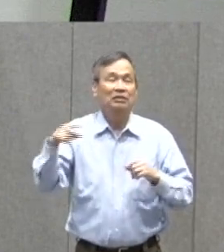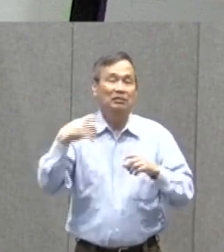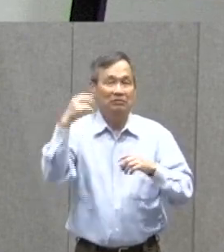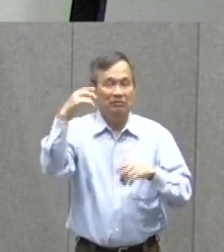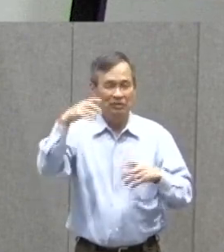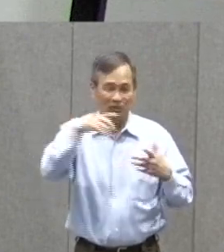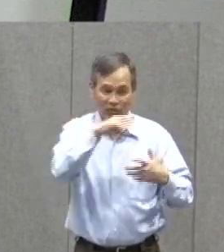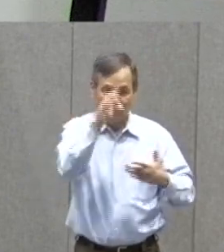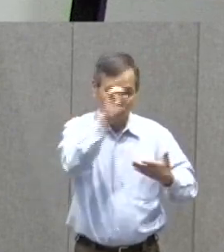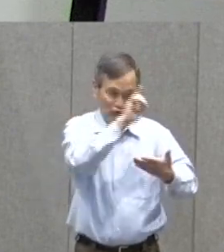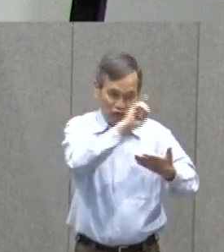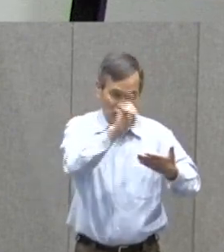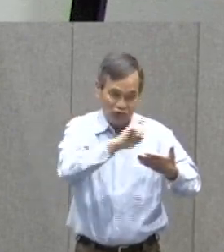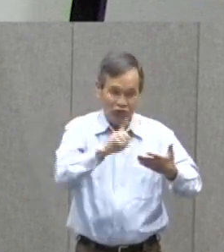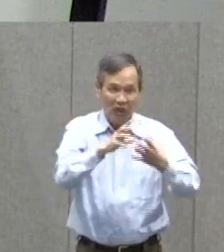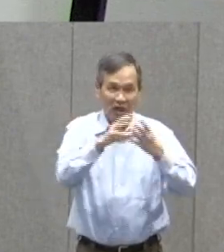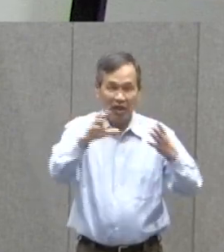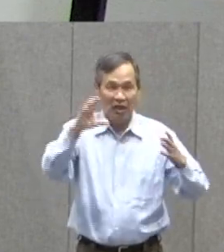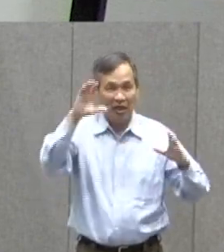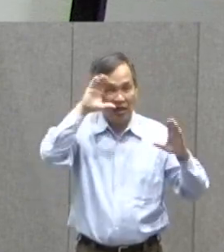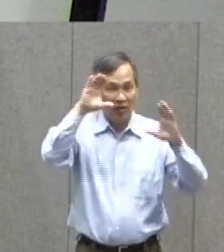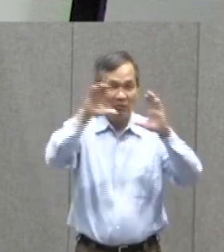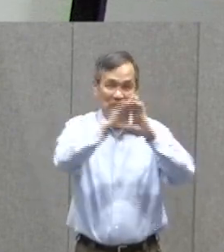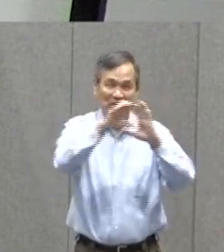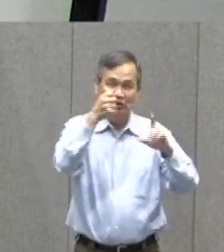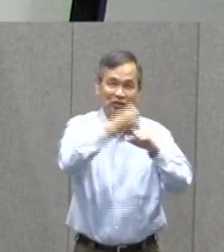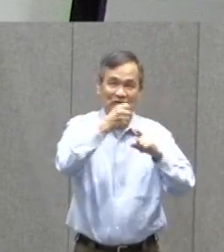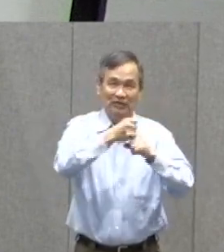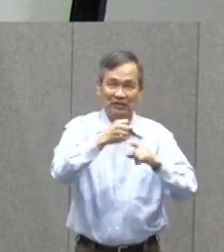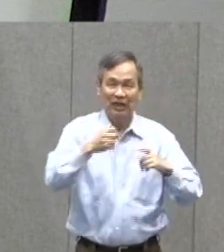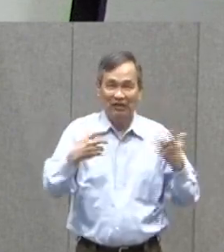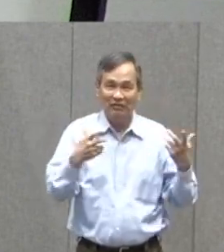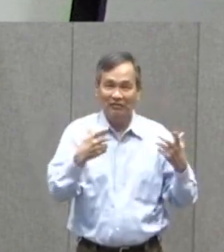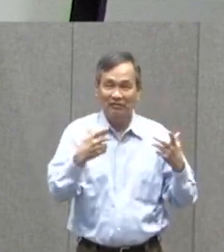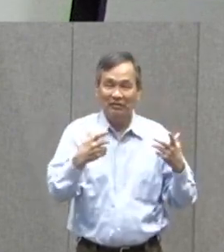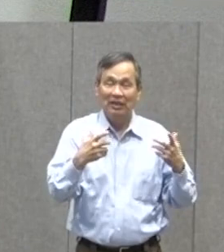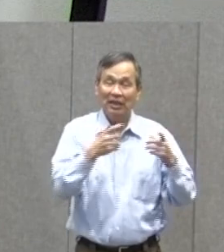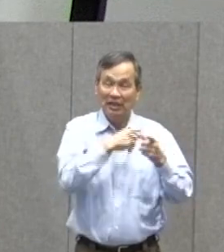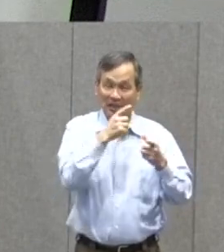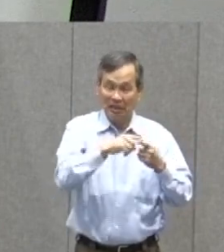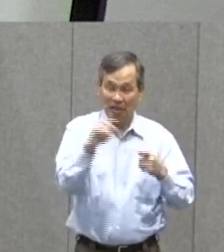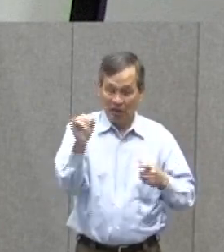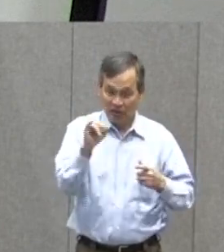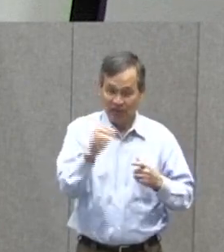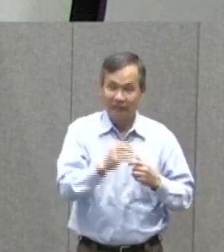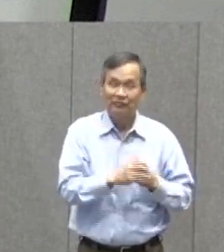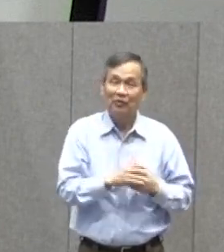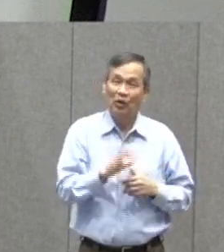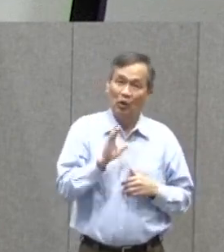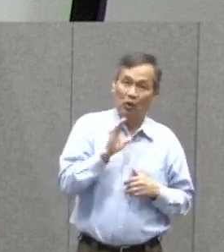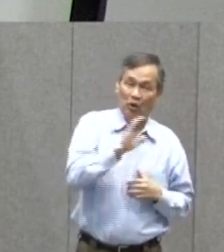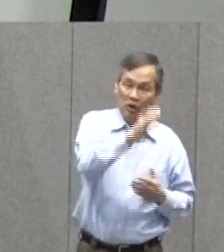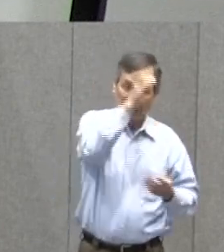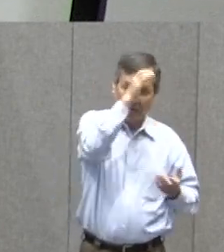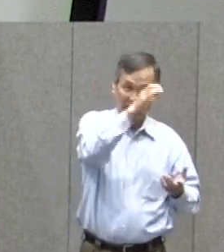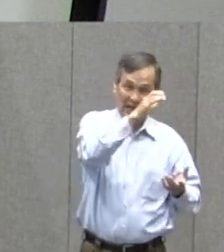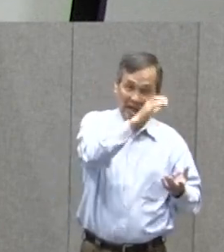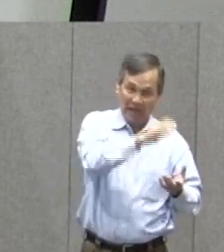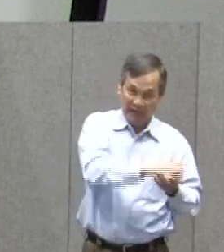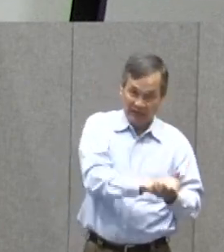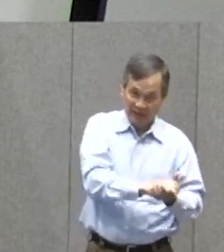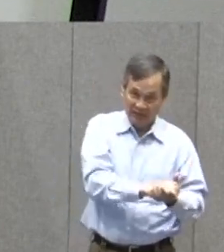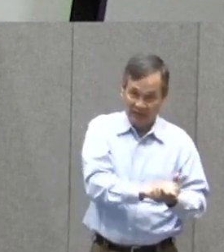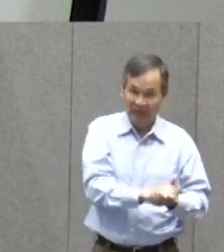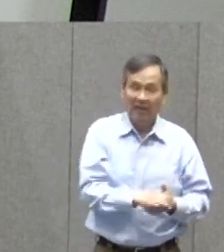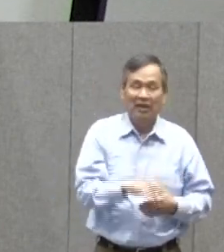drew a lot of portraits of herself. And then also her husband was named Diego